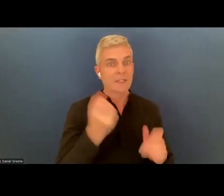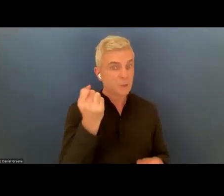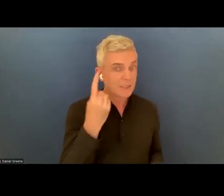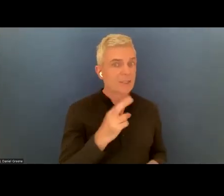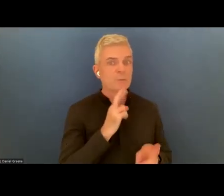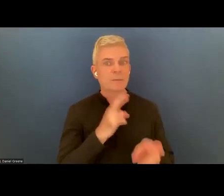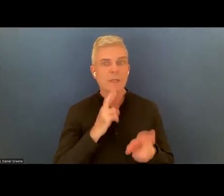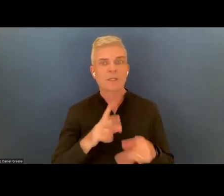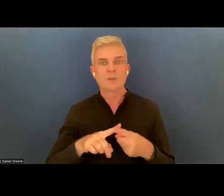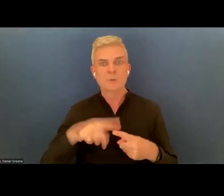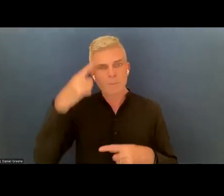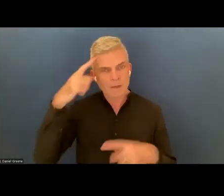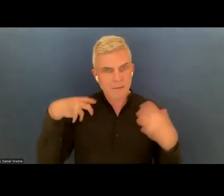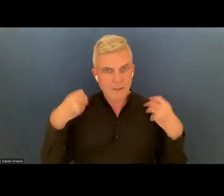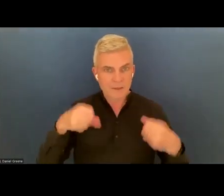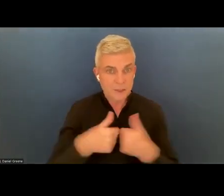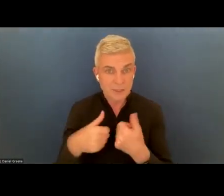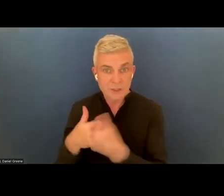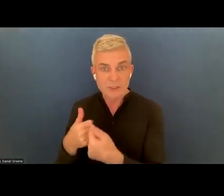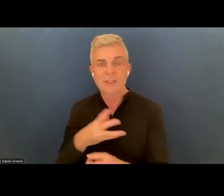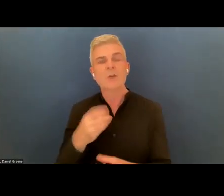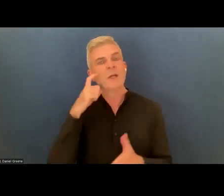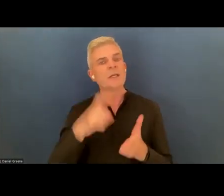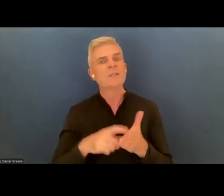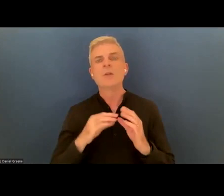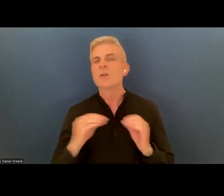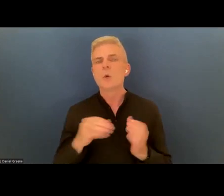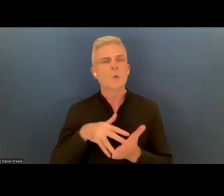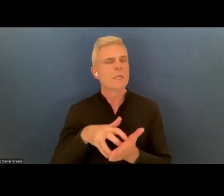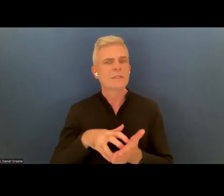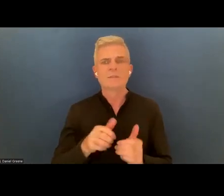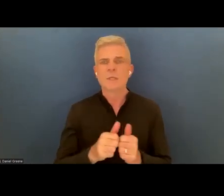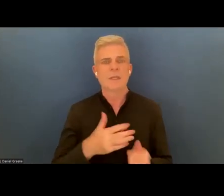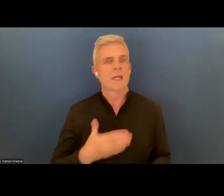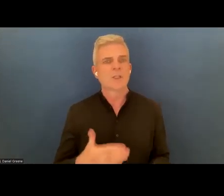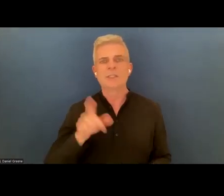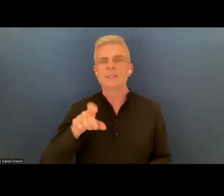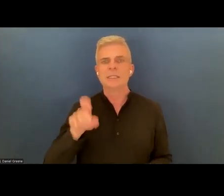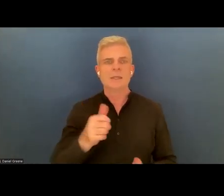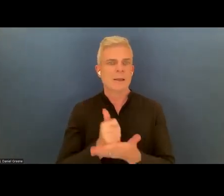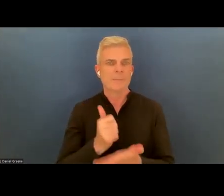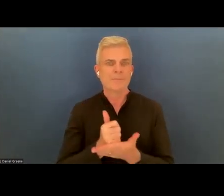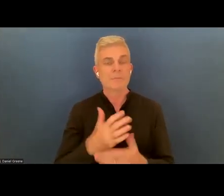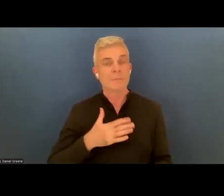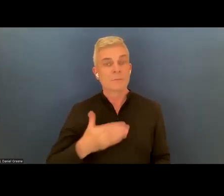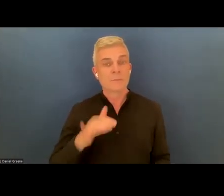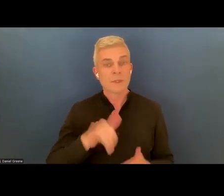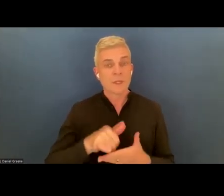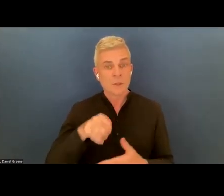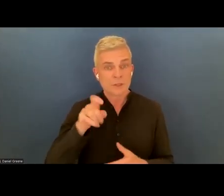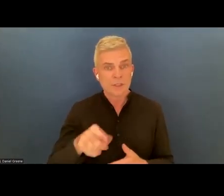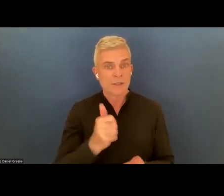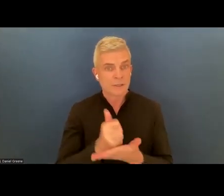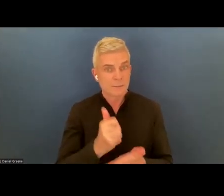and to recognize that there's no weakness in acknowledging a need for help. Acknowledging that you need help and asking